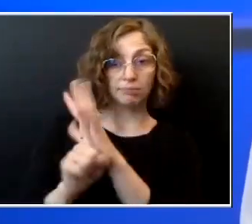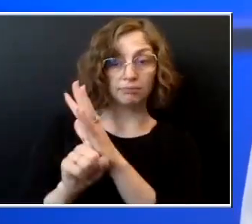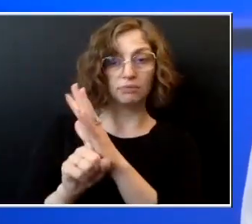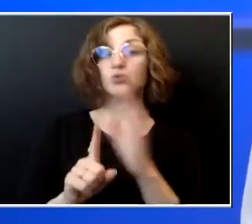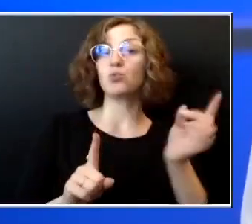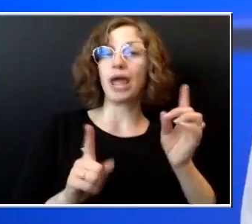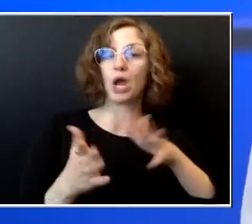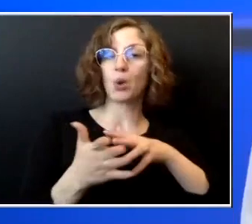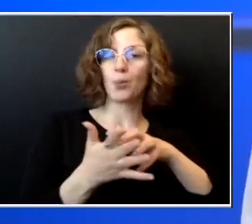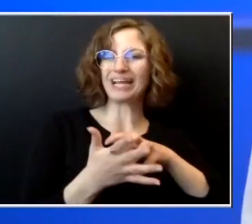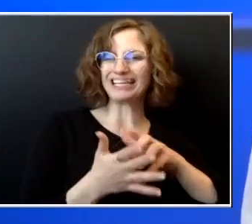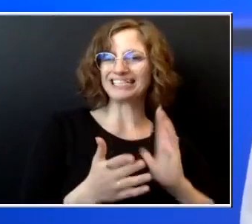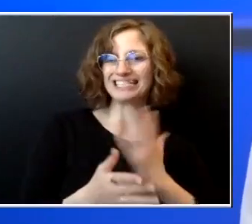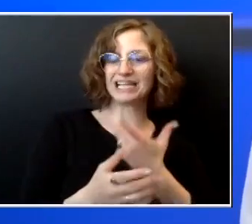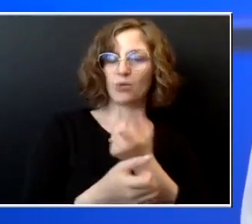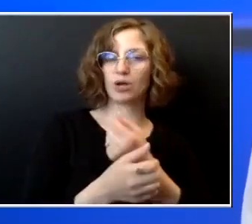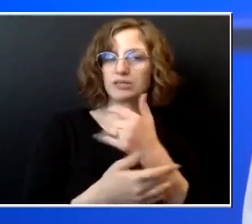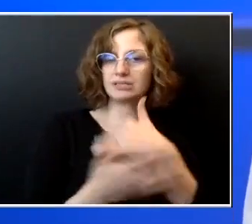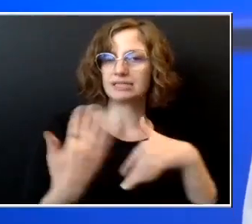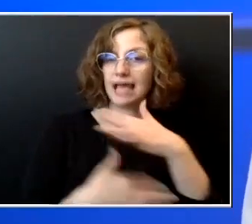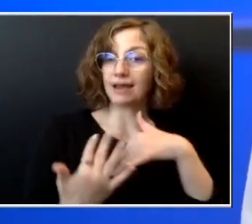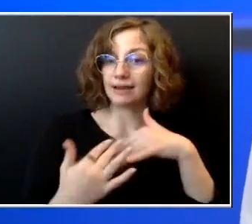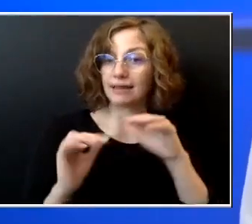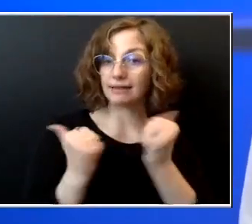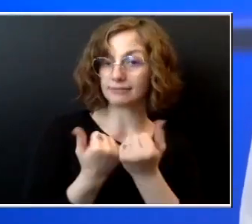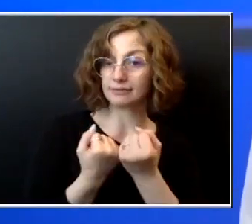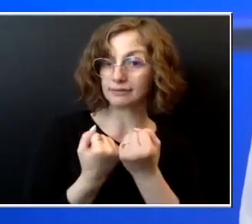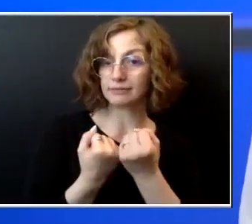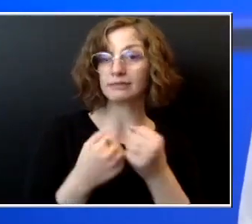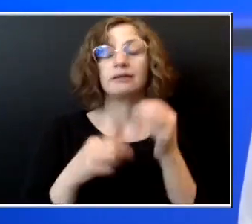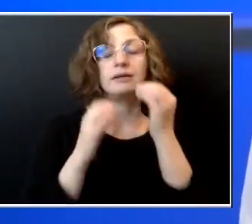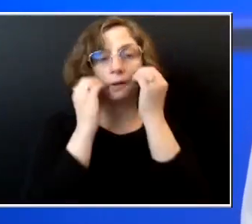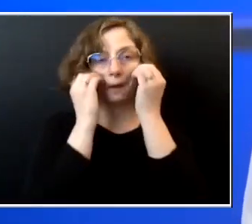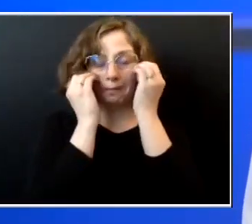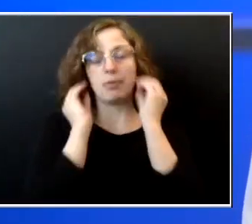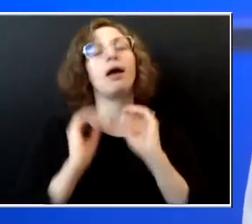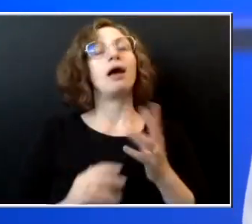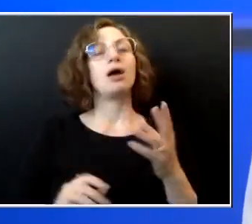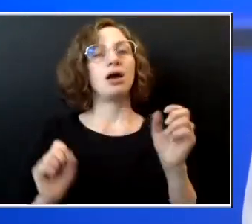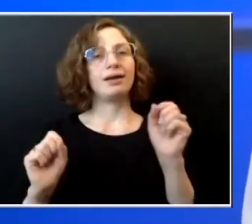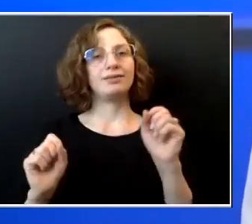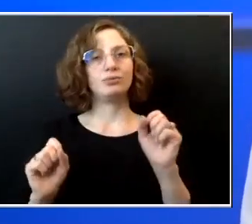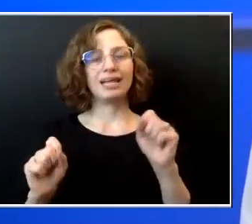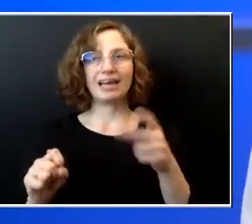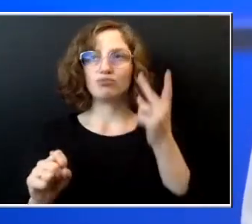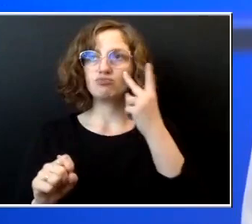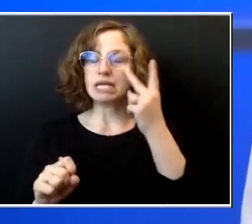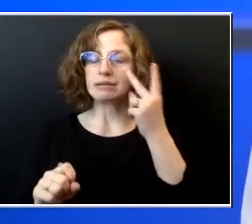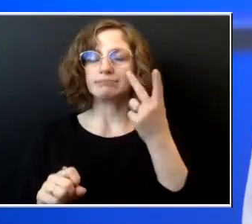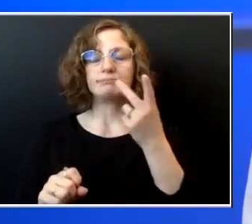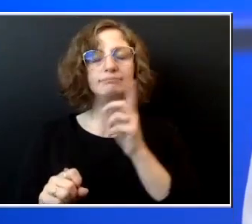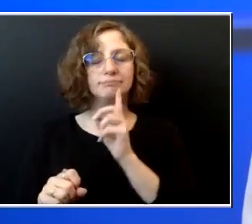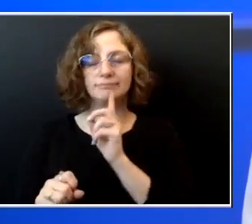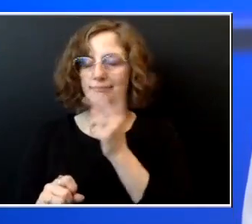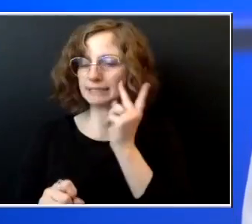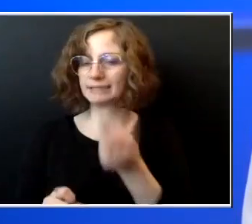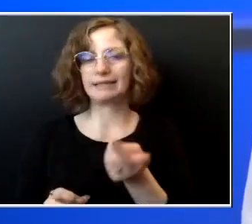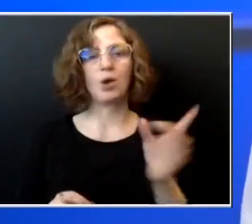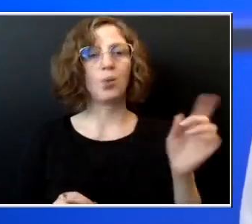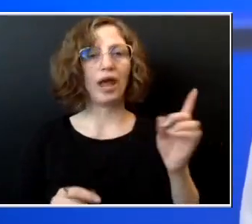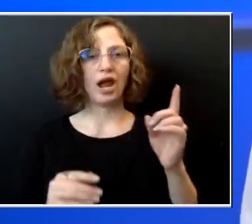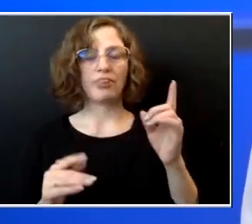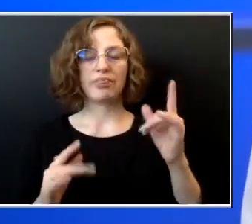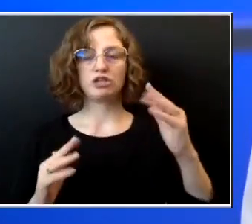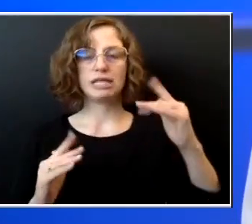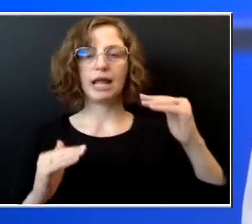that we have of where inequality and disparities lead to greater suffering as a